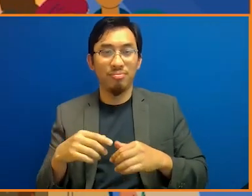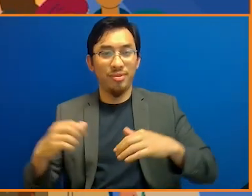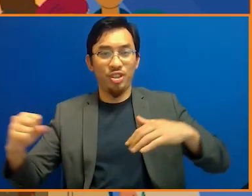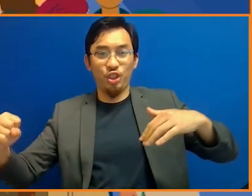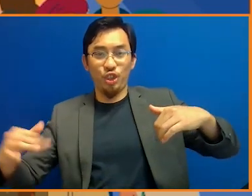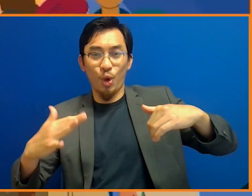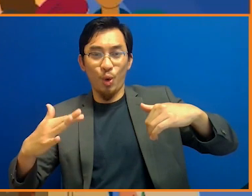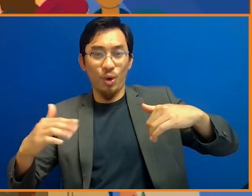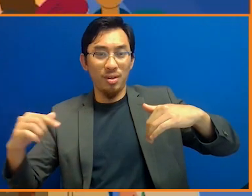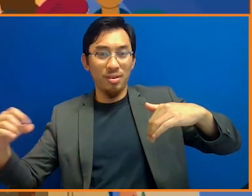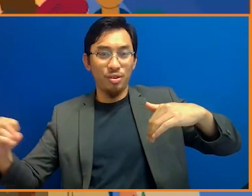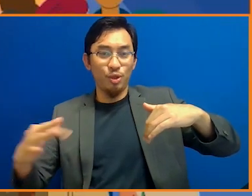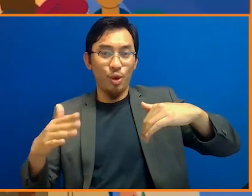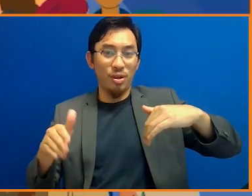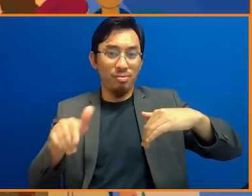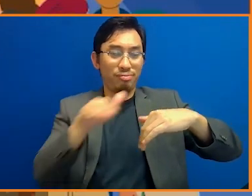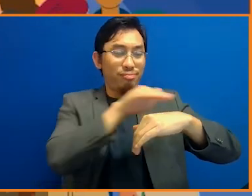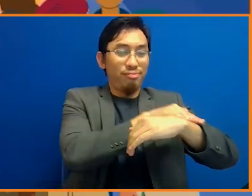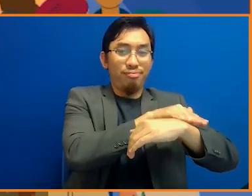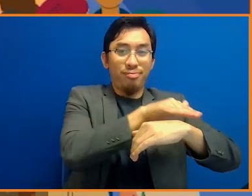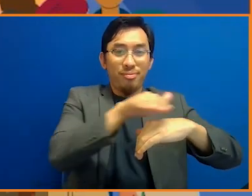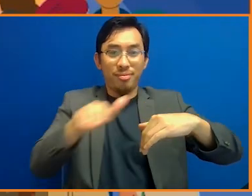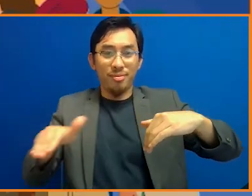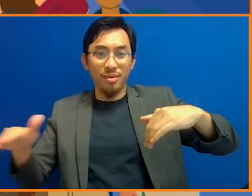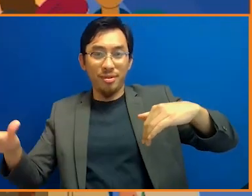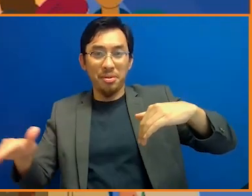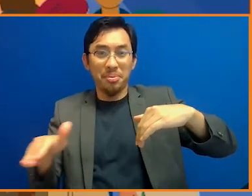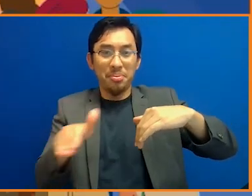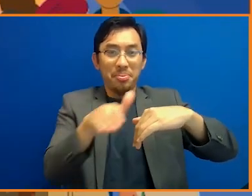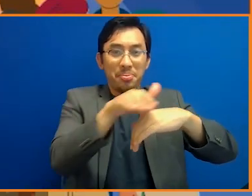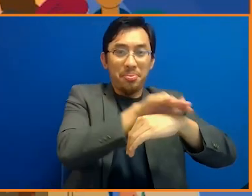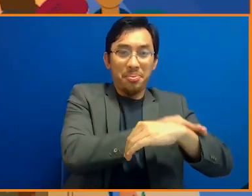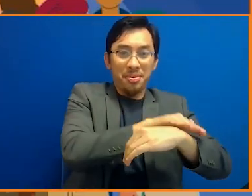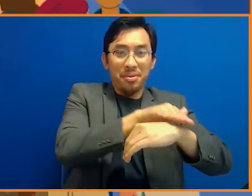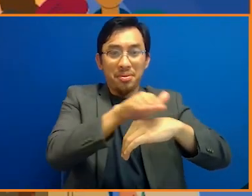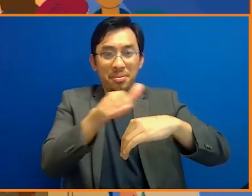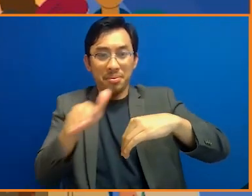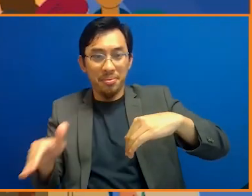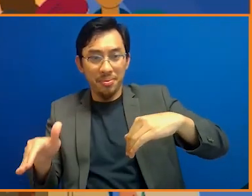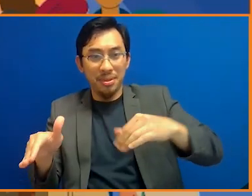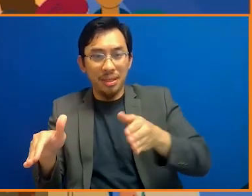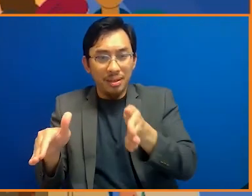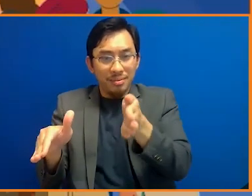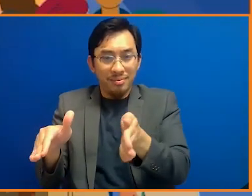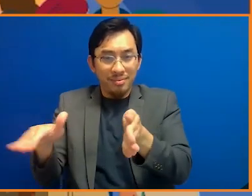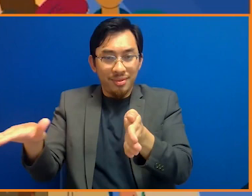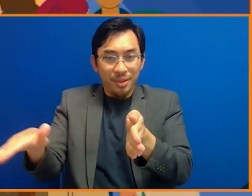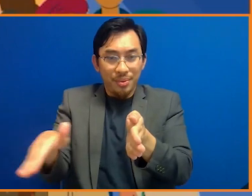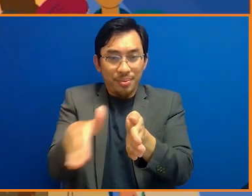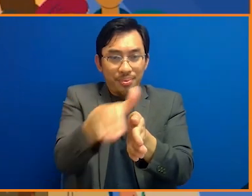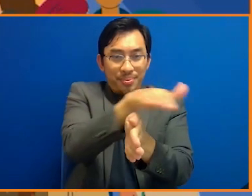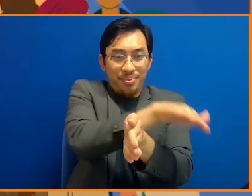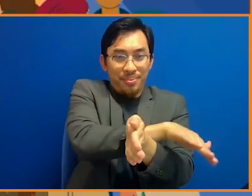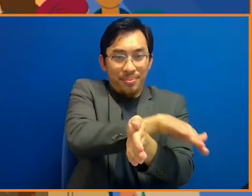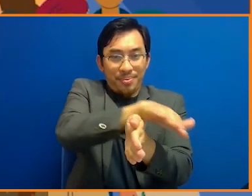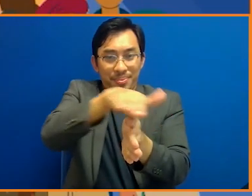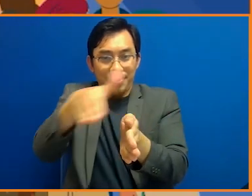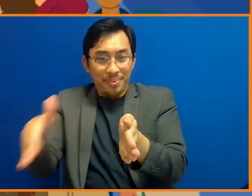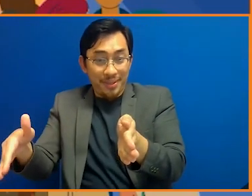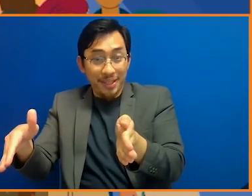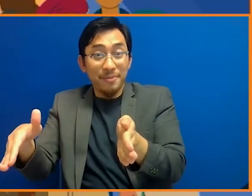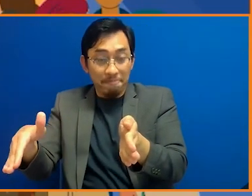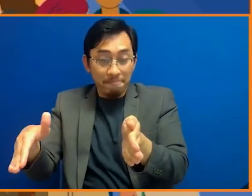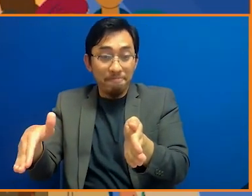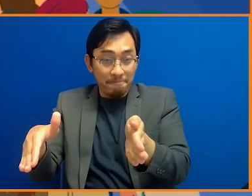large scarring because of the high velocity of tsunami behind the seawall. One is over